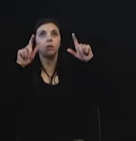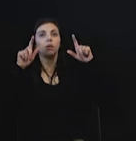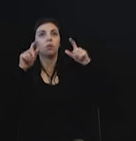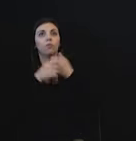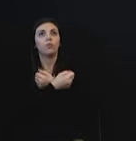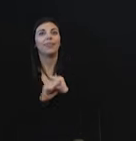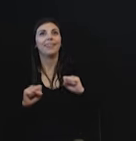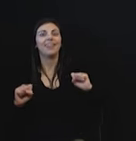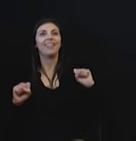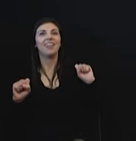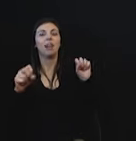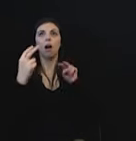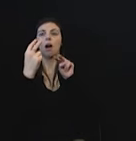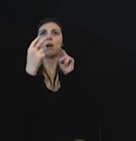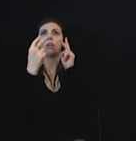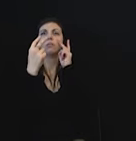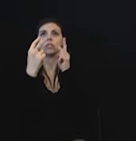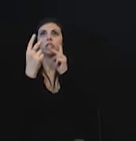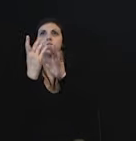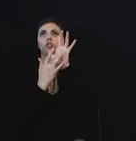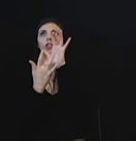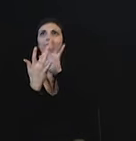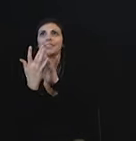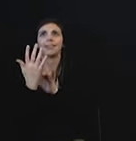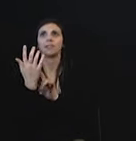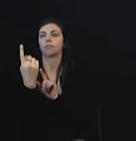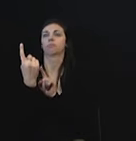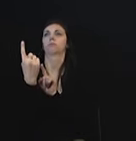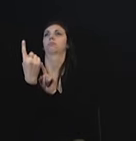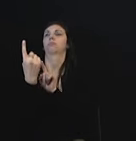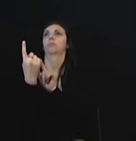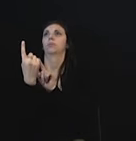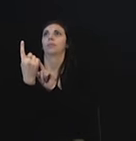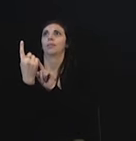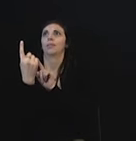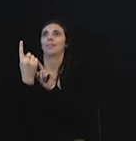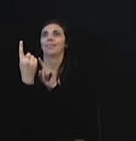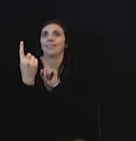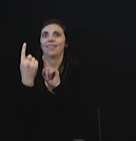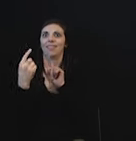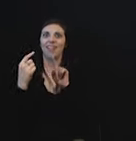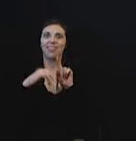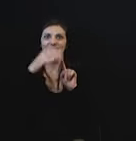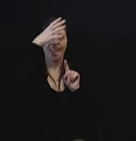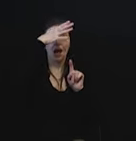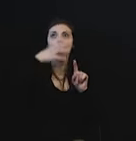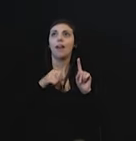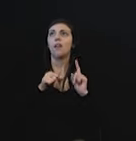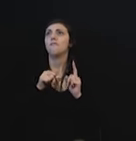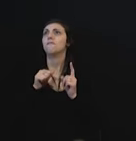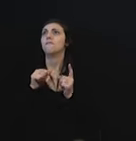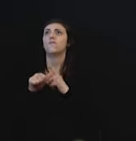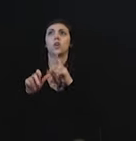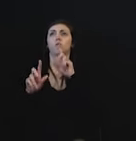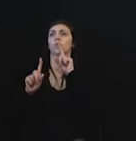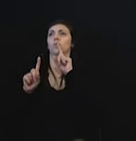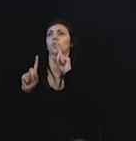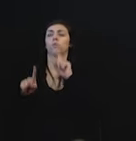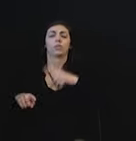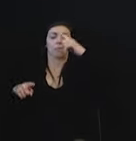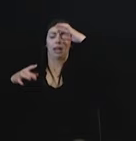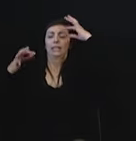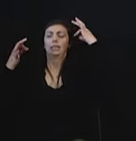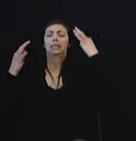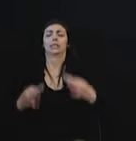Jesus standing right there, his first response and his first decision was